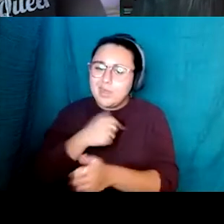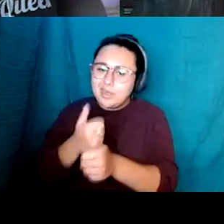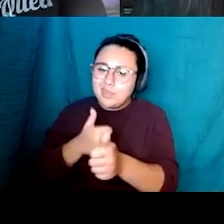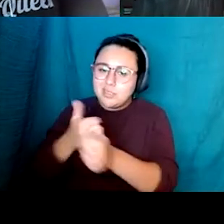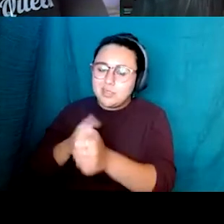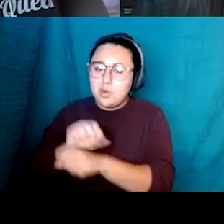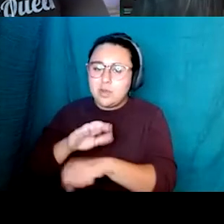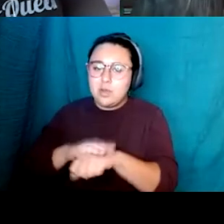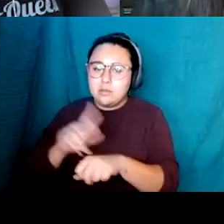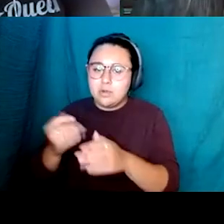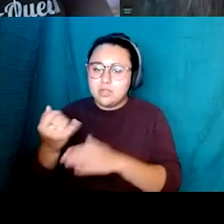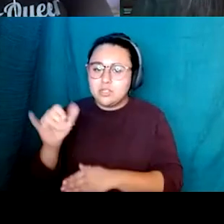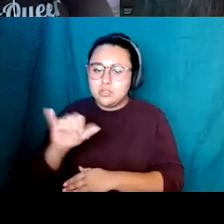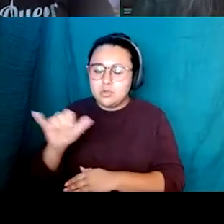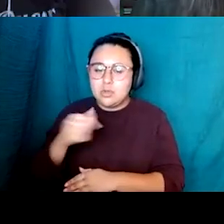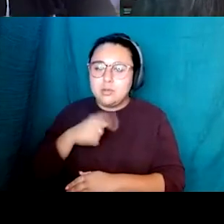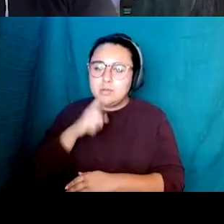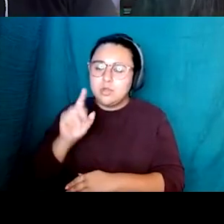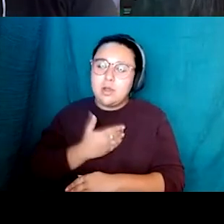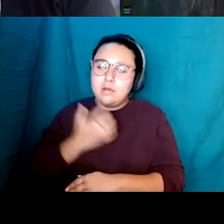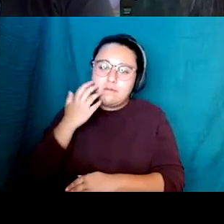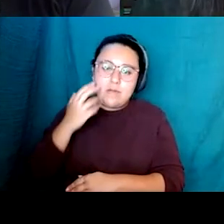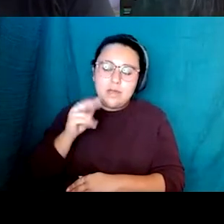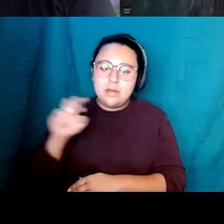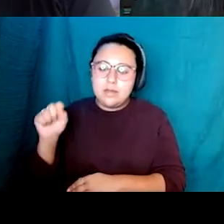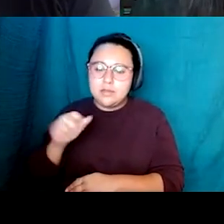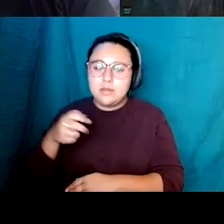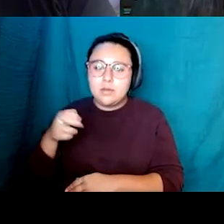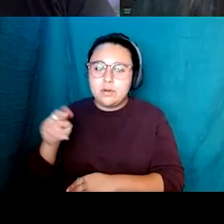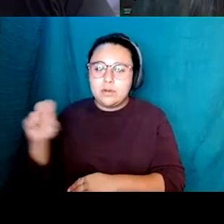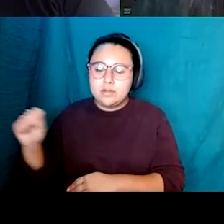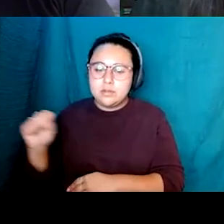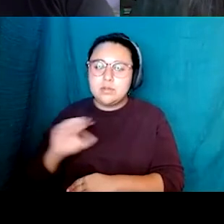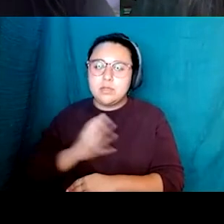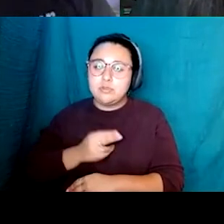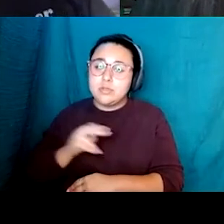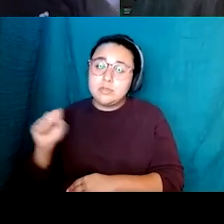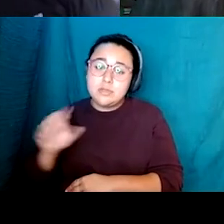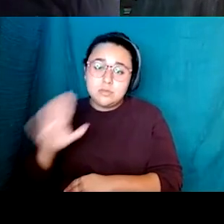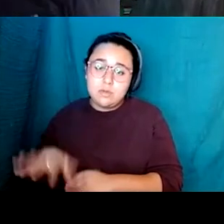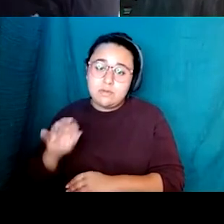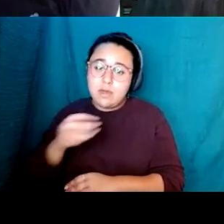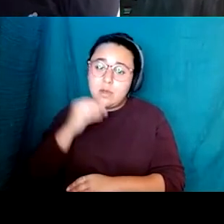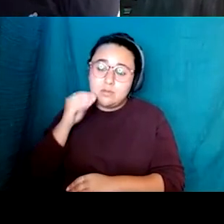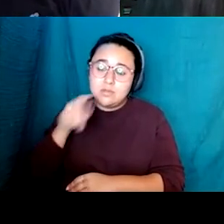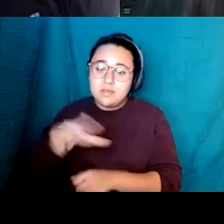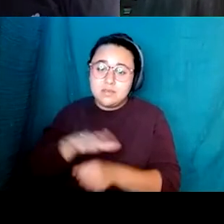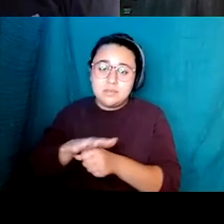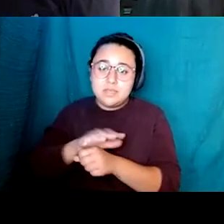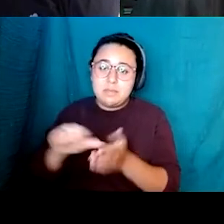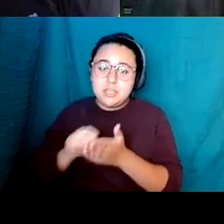projects as well. And I'm sure our fatness and queerness and transness will find homes in those pages as well.